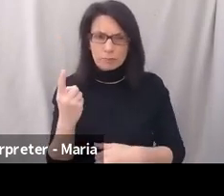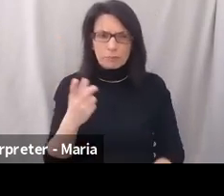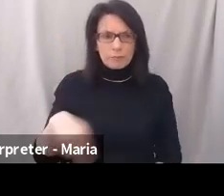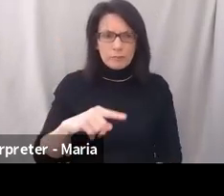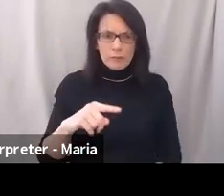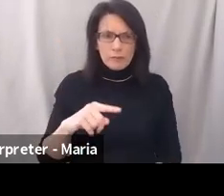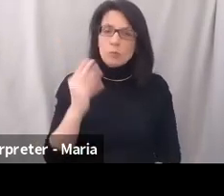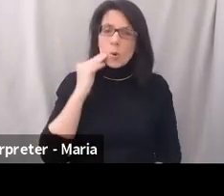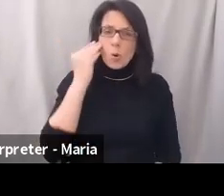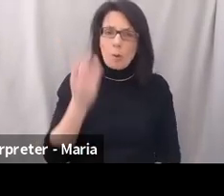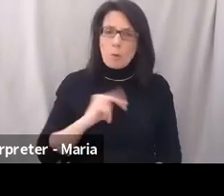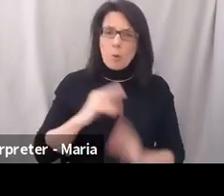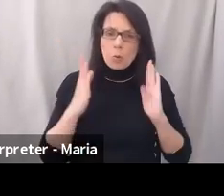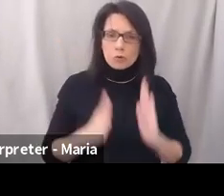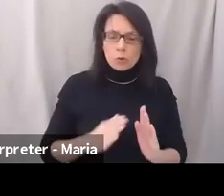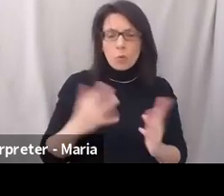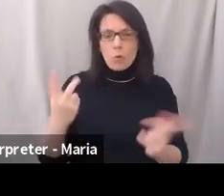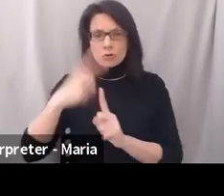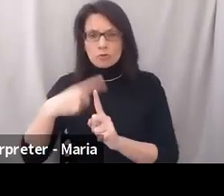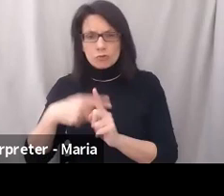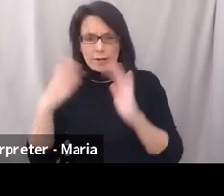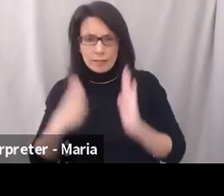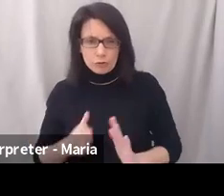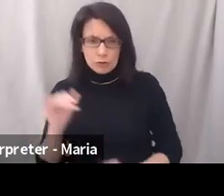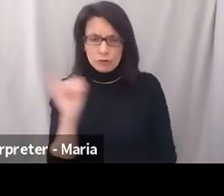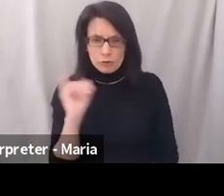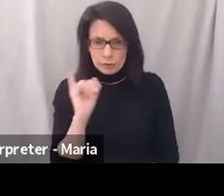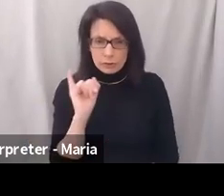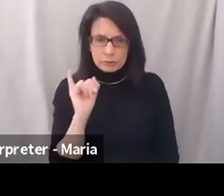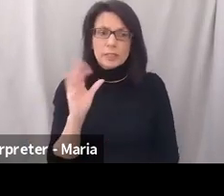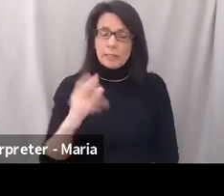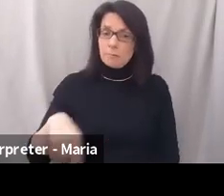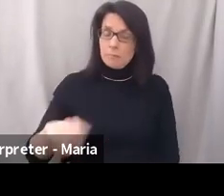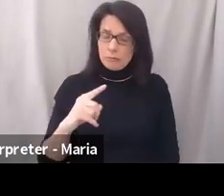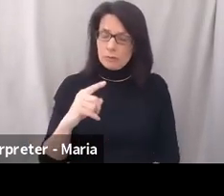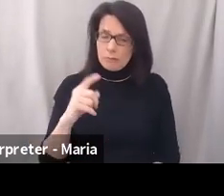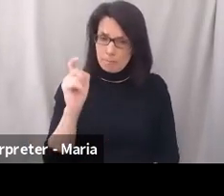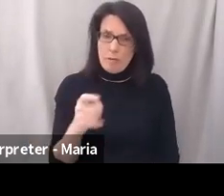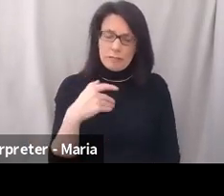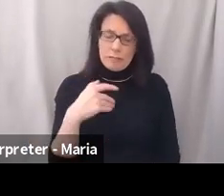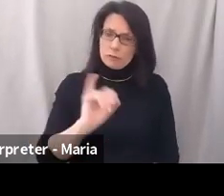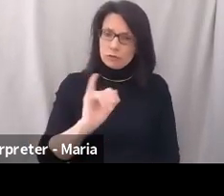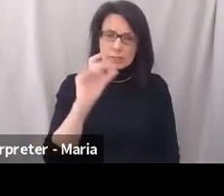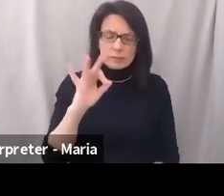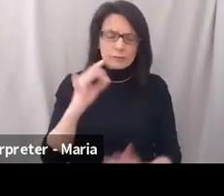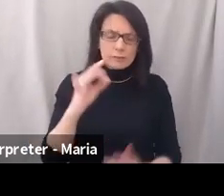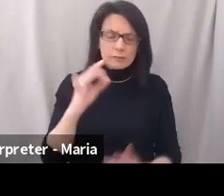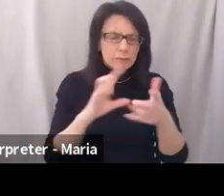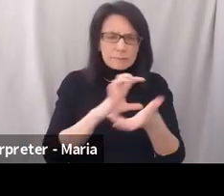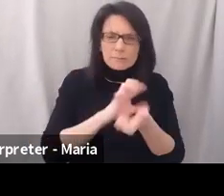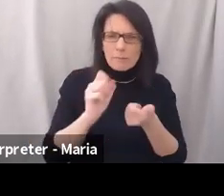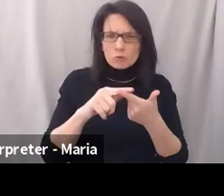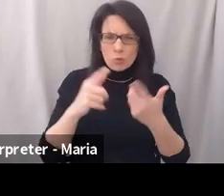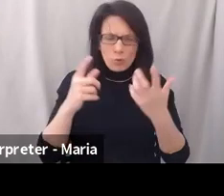insurance. If you are even renting a property, you have to get insurance. in case of anything gets damaged or